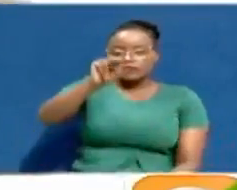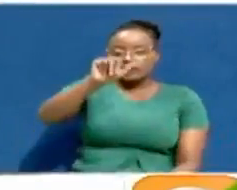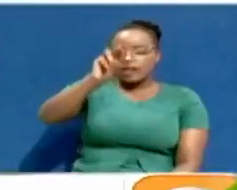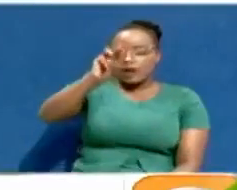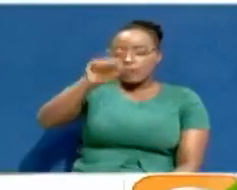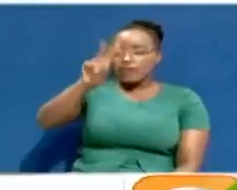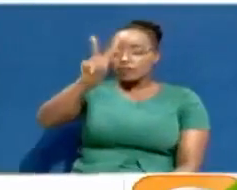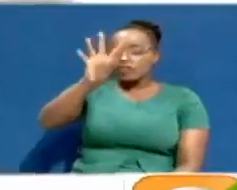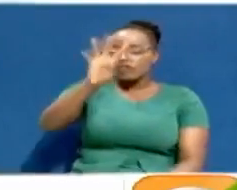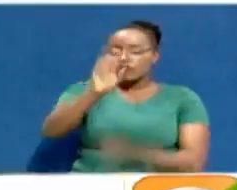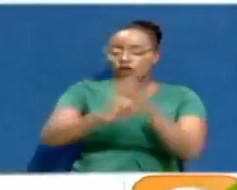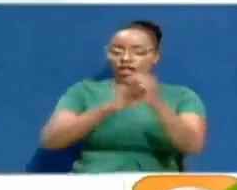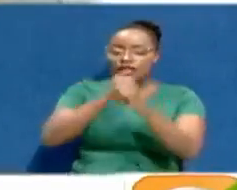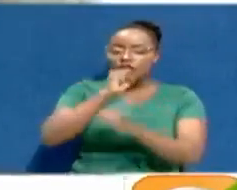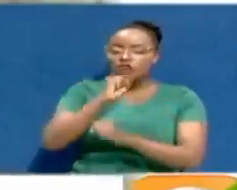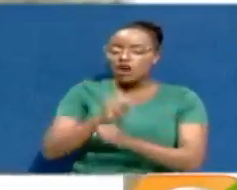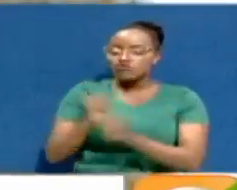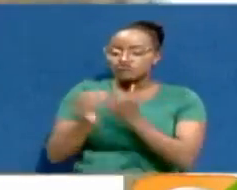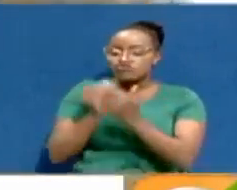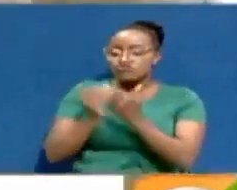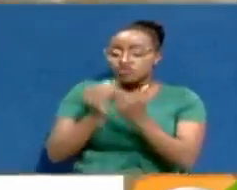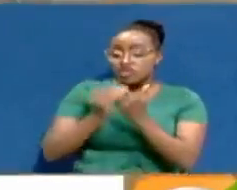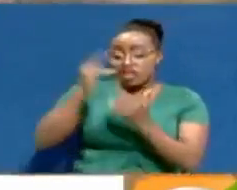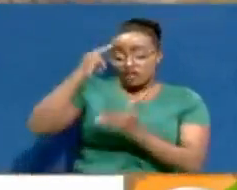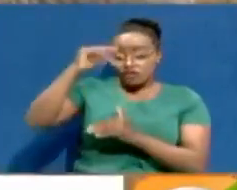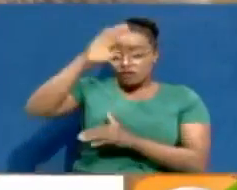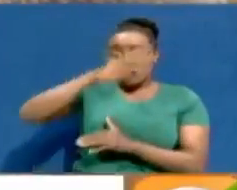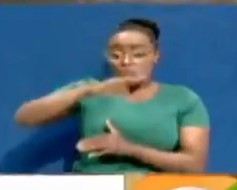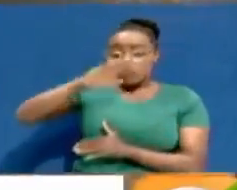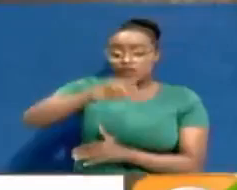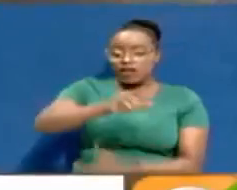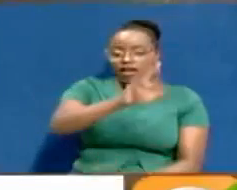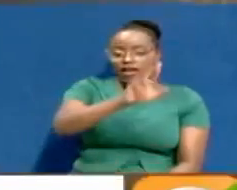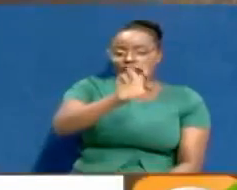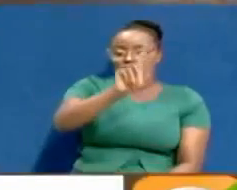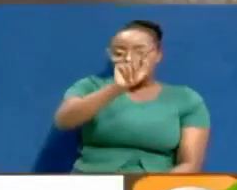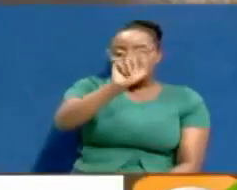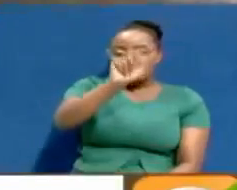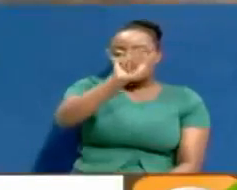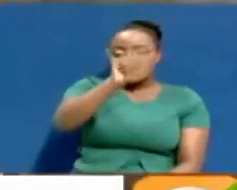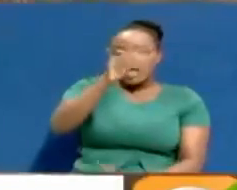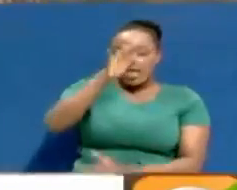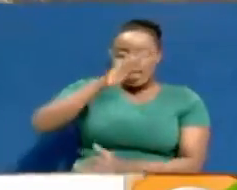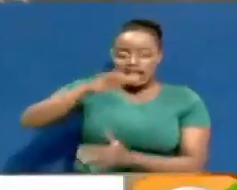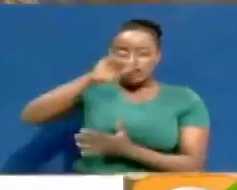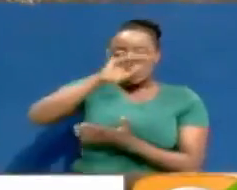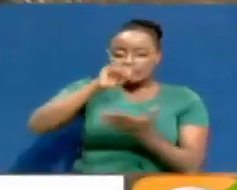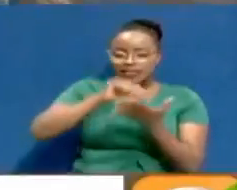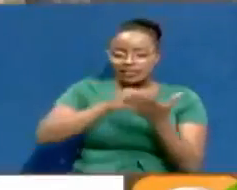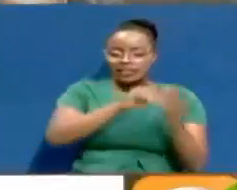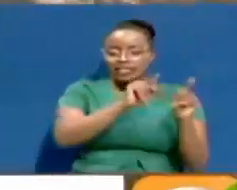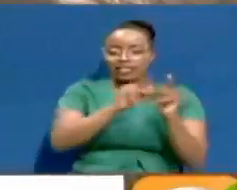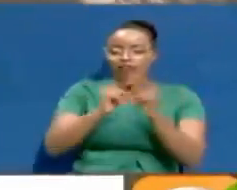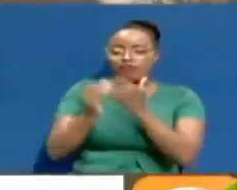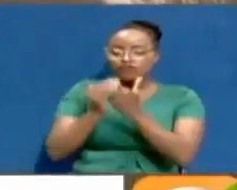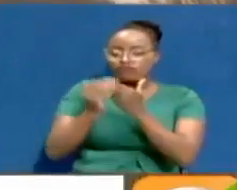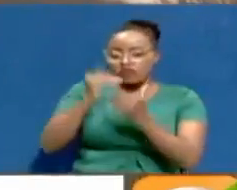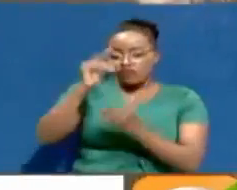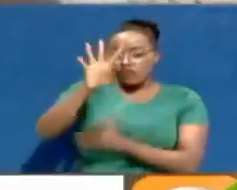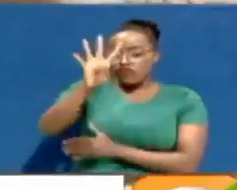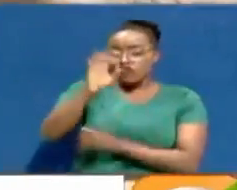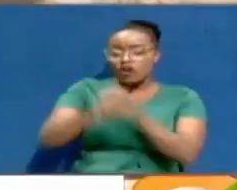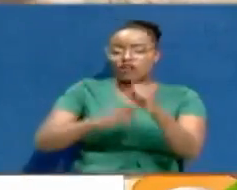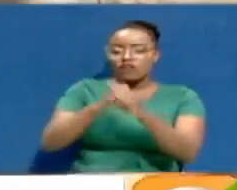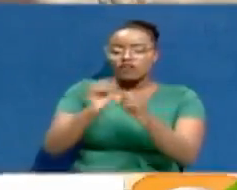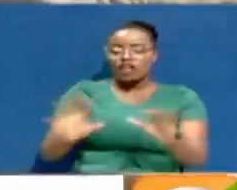is a 24-year-old elephant keeper at the Reteti Elephant Sanctuary and has been feeding the calves for at least 4 years.